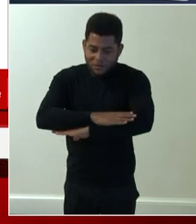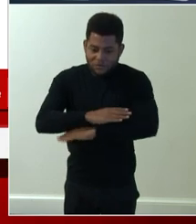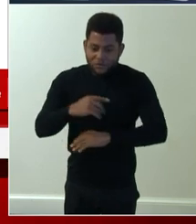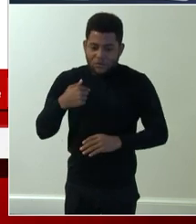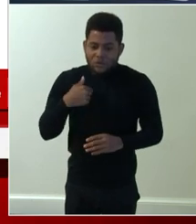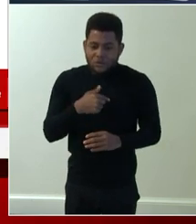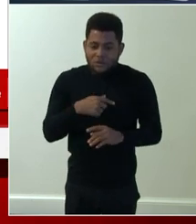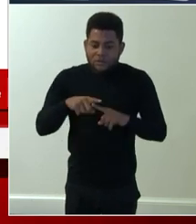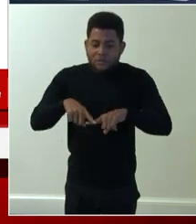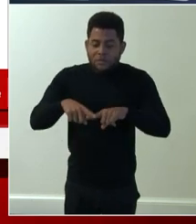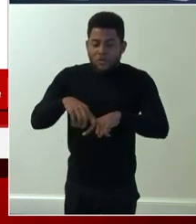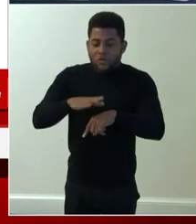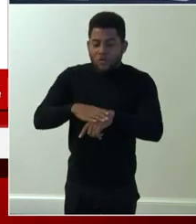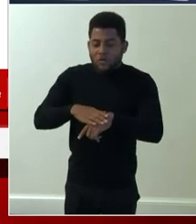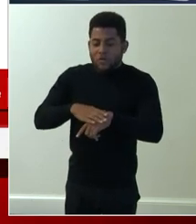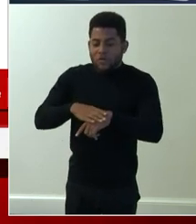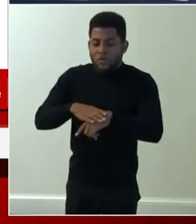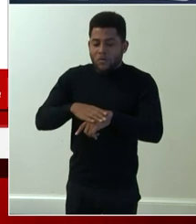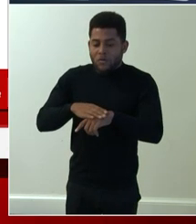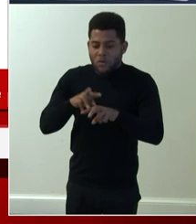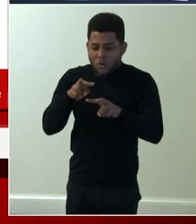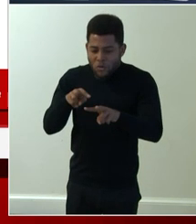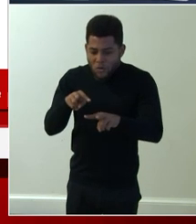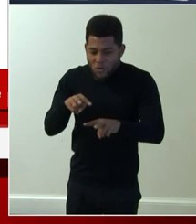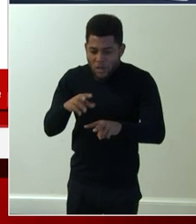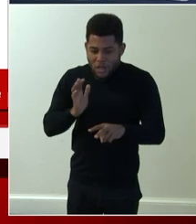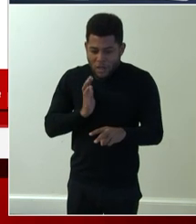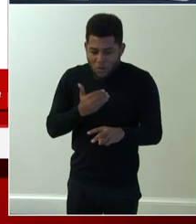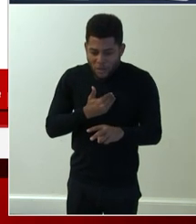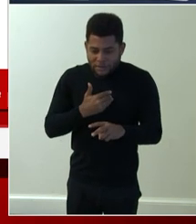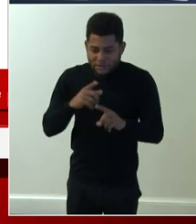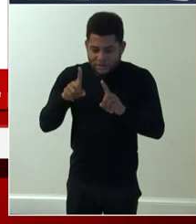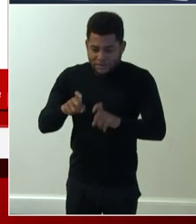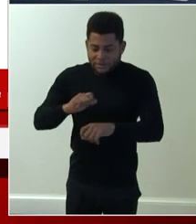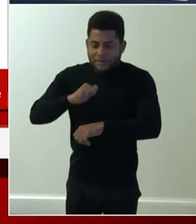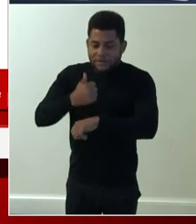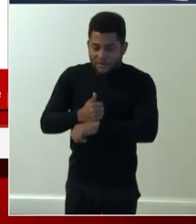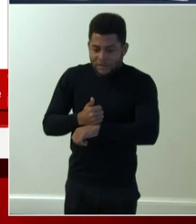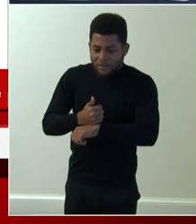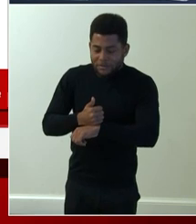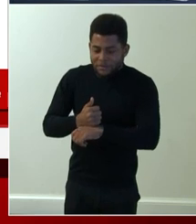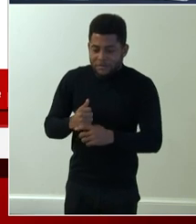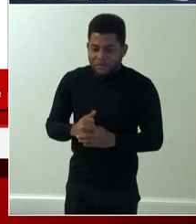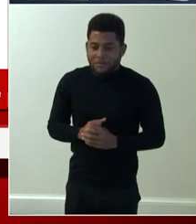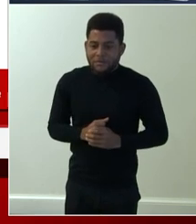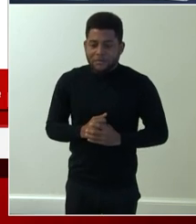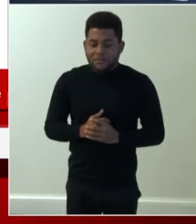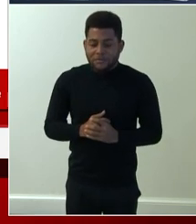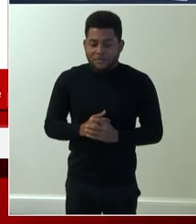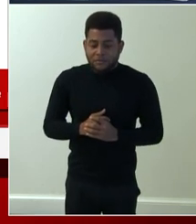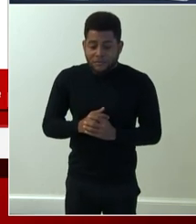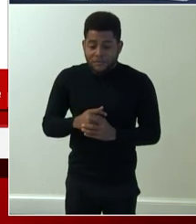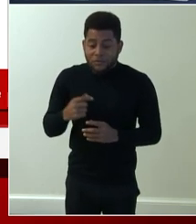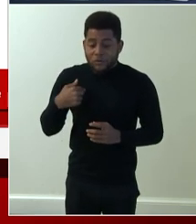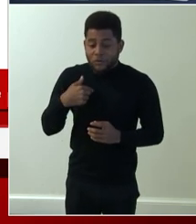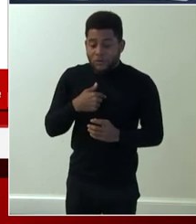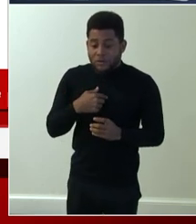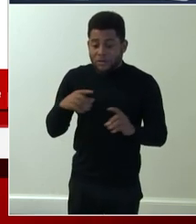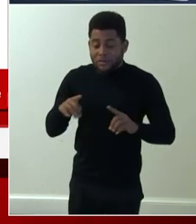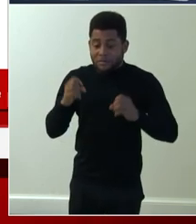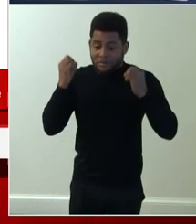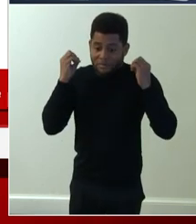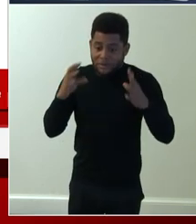We know that the testing sites are very important to the public, and so we've got a number of testing sites available throughout the